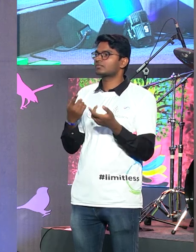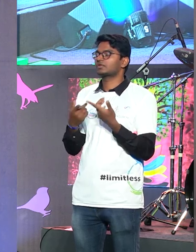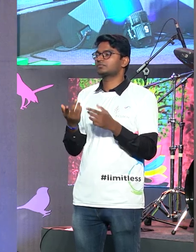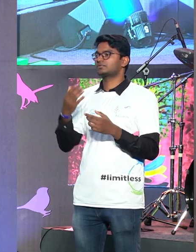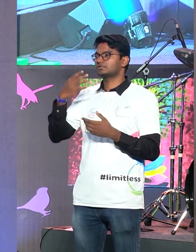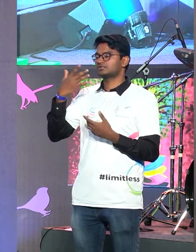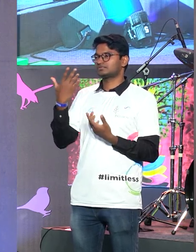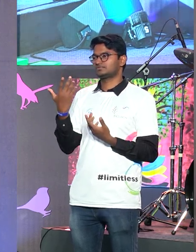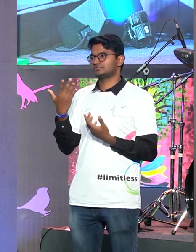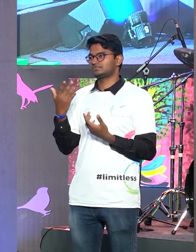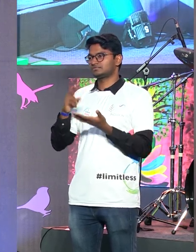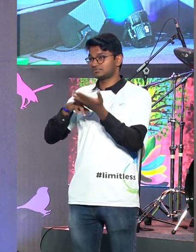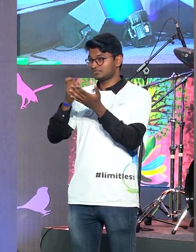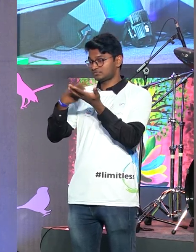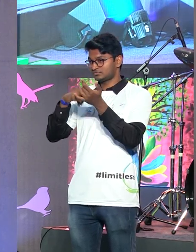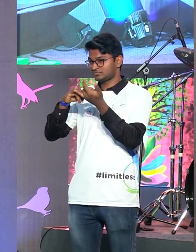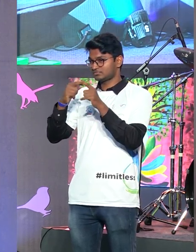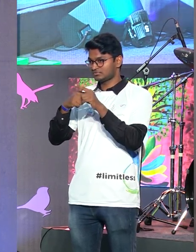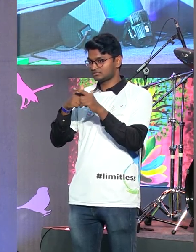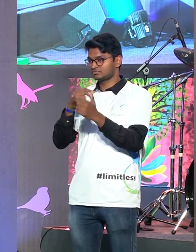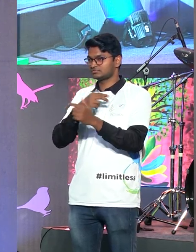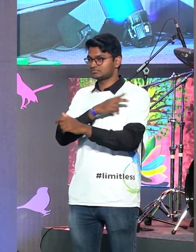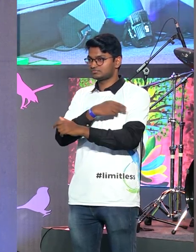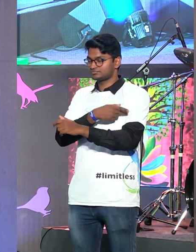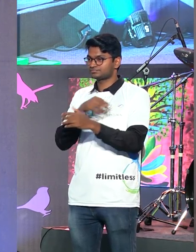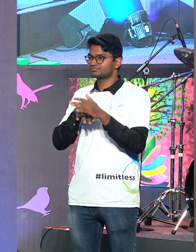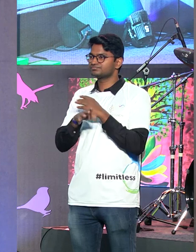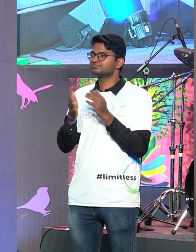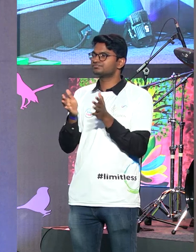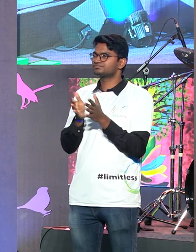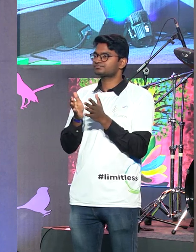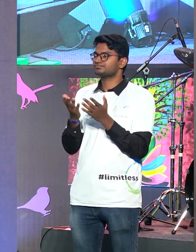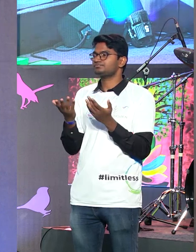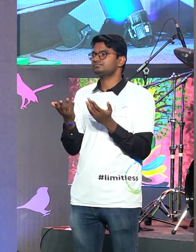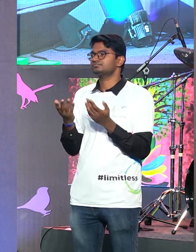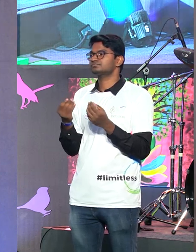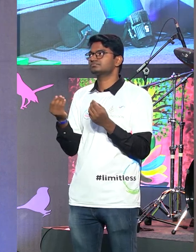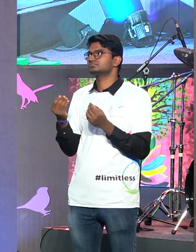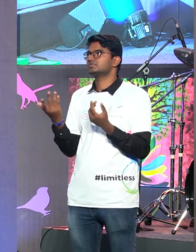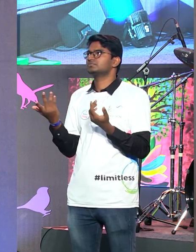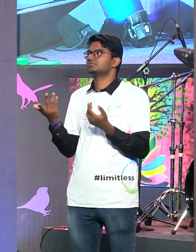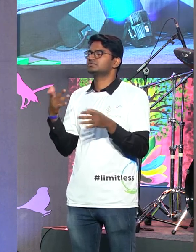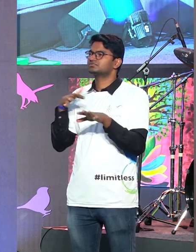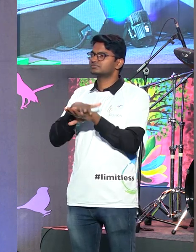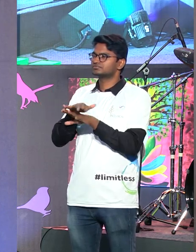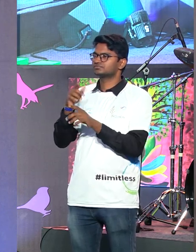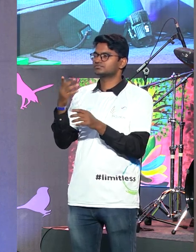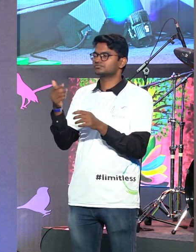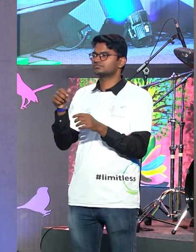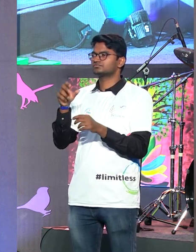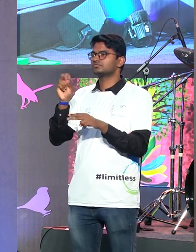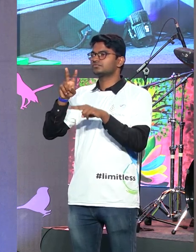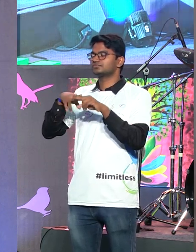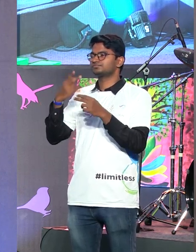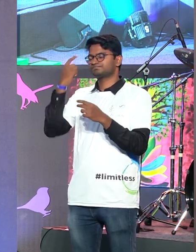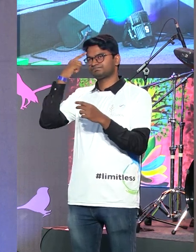roles, women are largely very few. So, whether it is inclusion of gays, whether it's inclusion of disability, whether it's